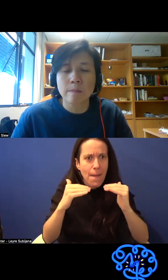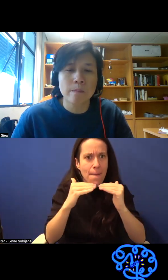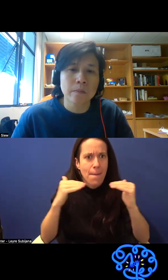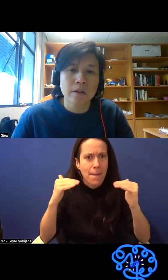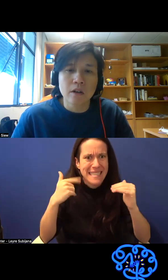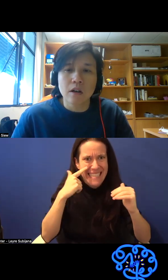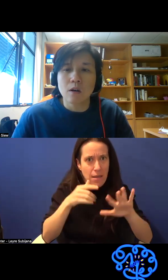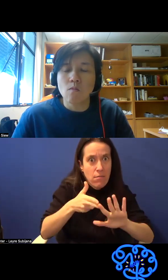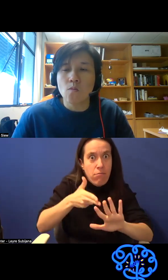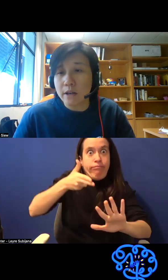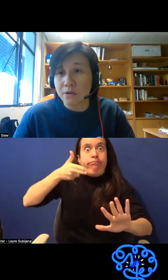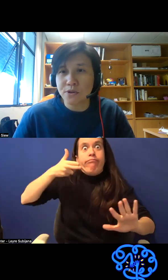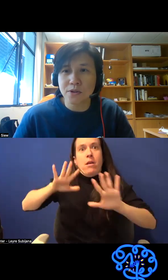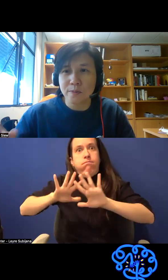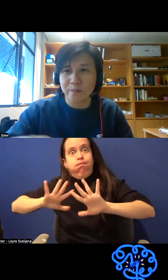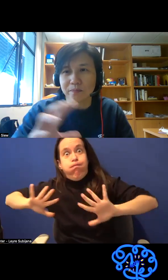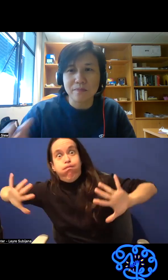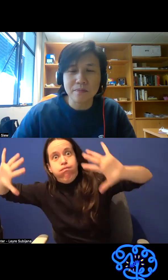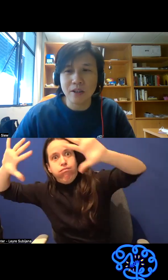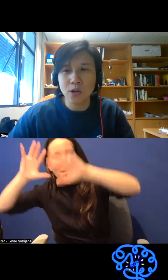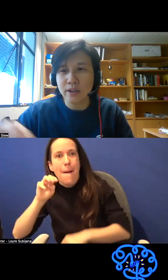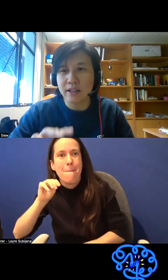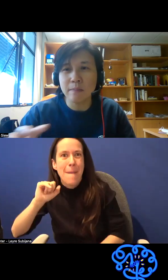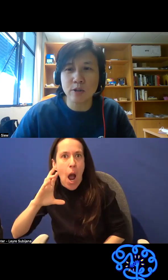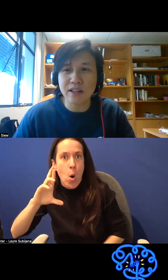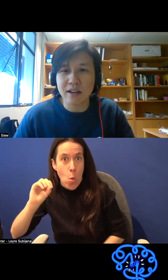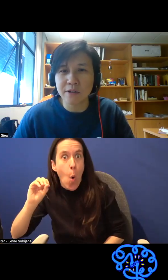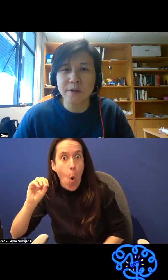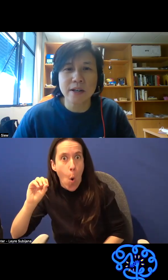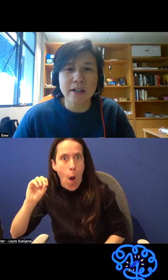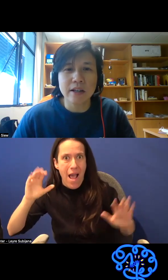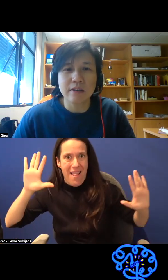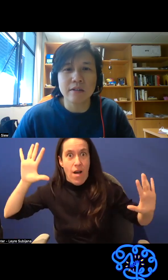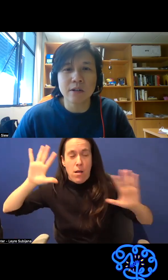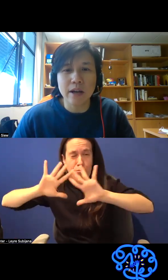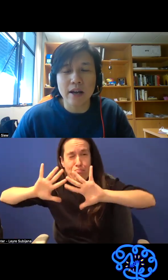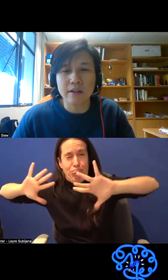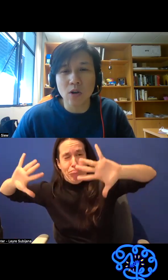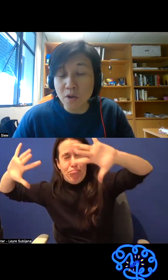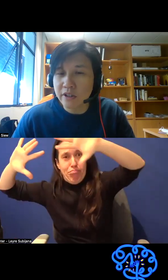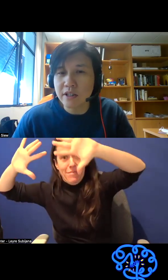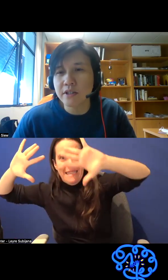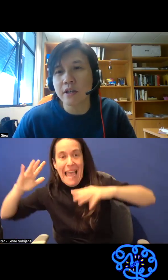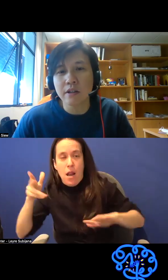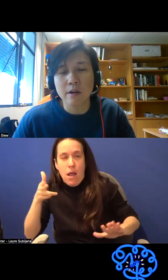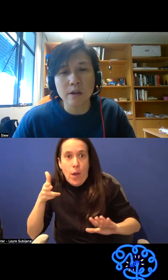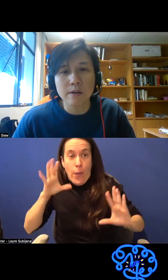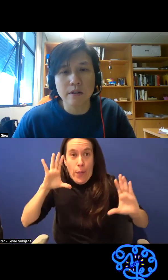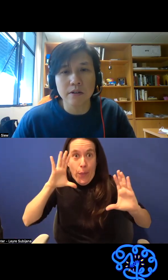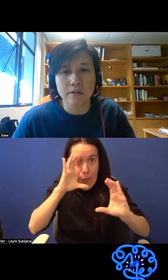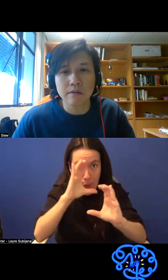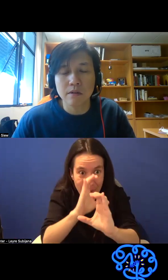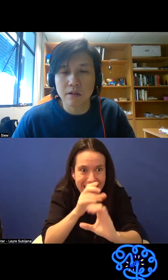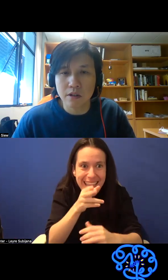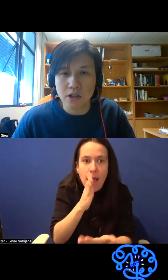measures. We can also go in the in-between level and look at communities in the network.